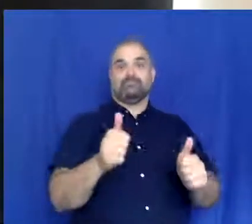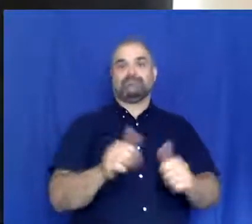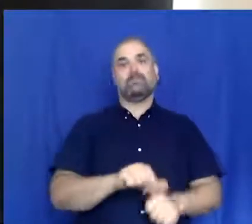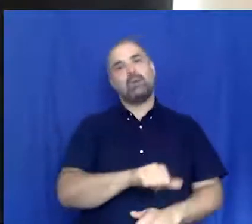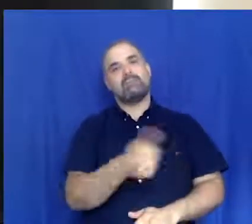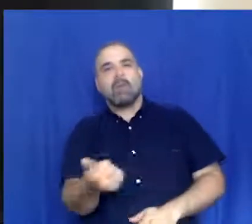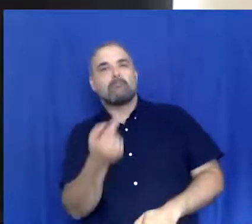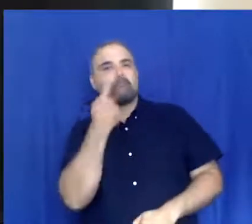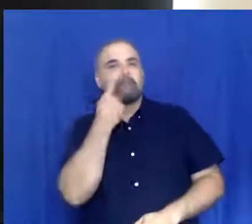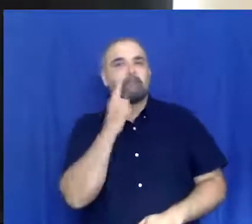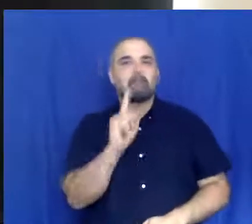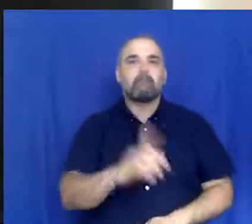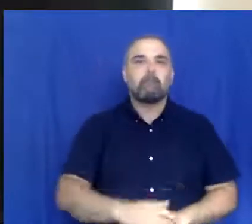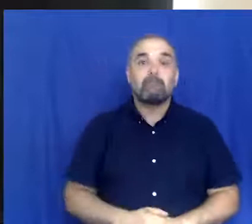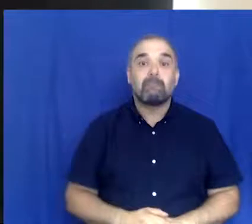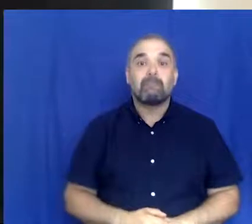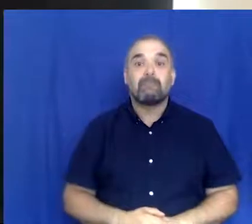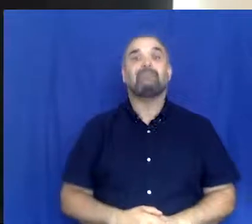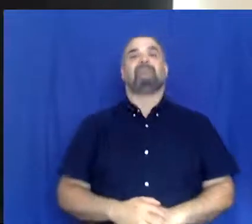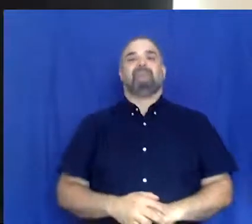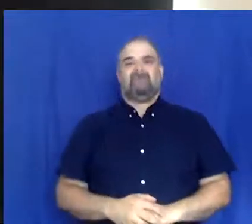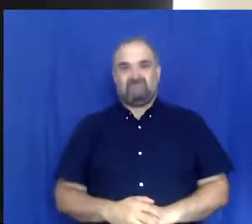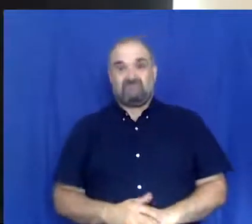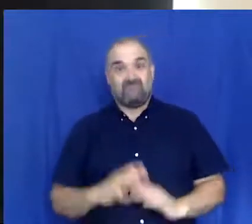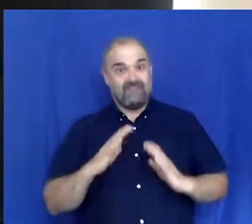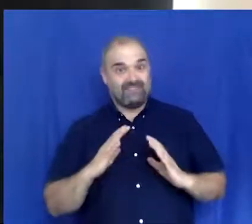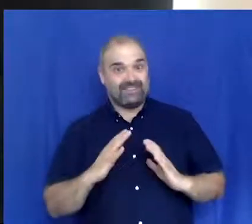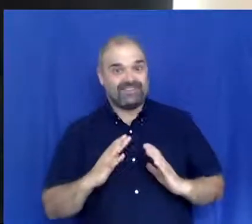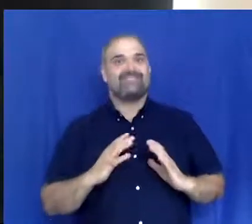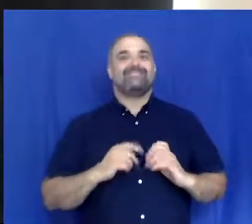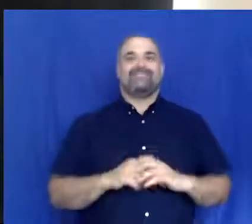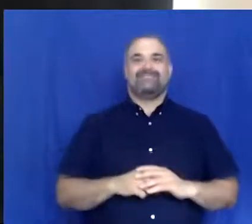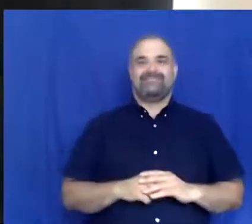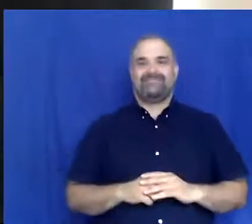what we're going to need next. Are you ready?